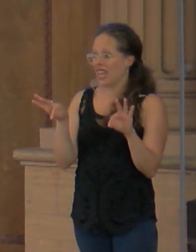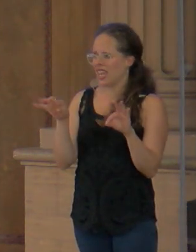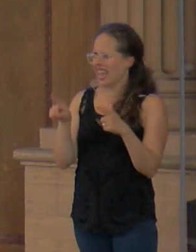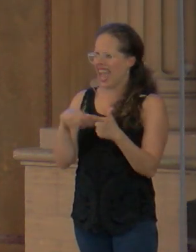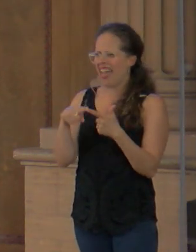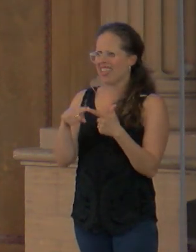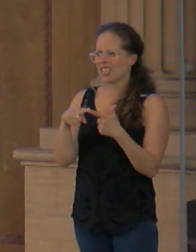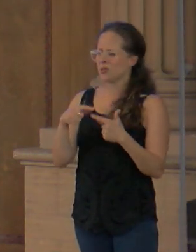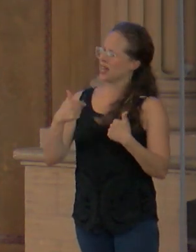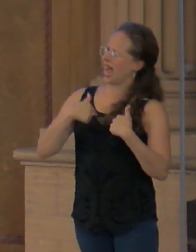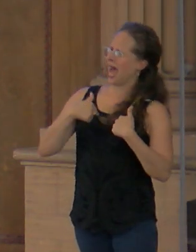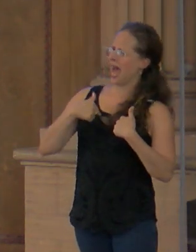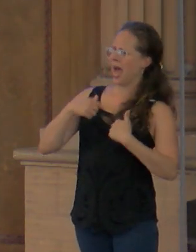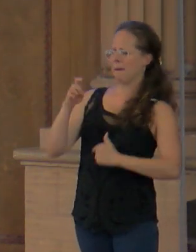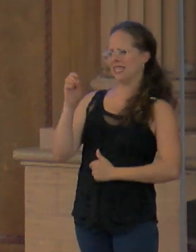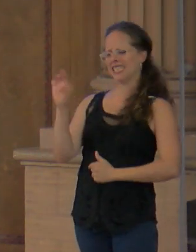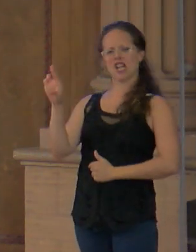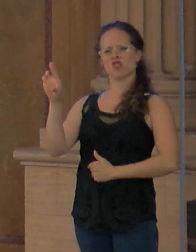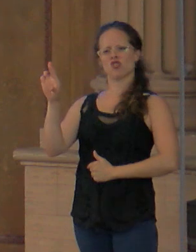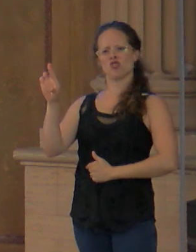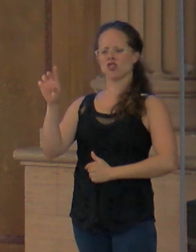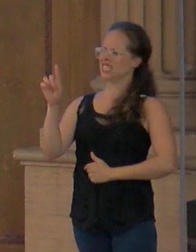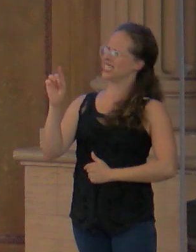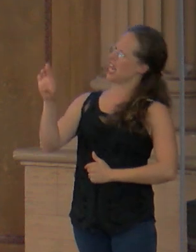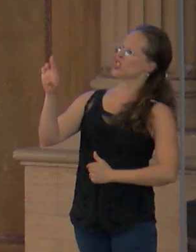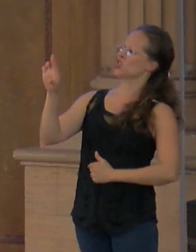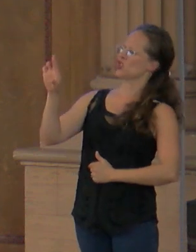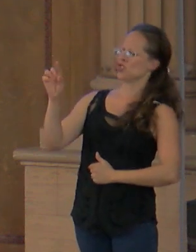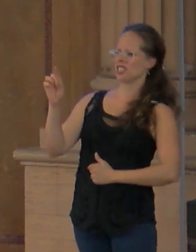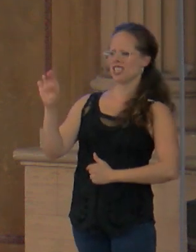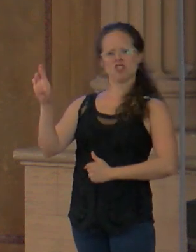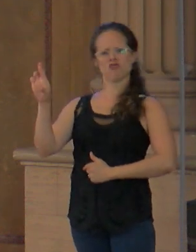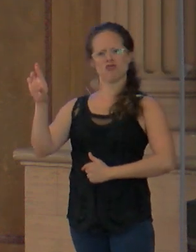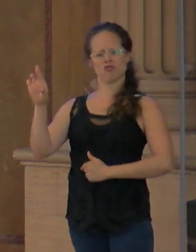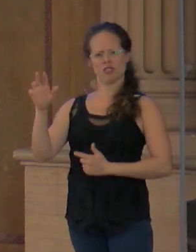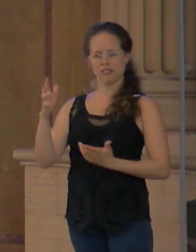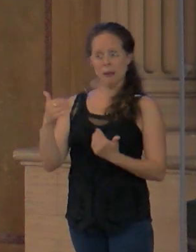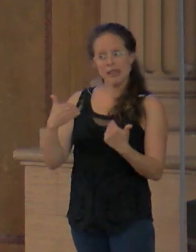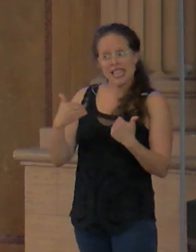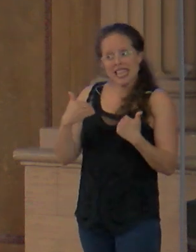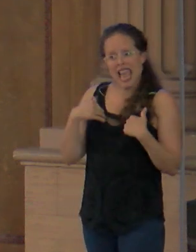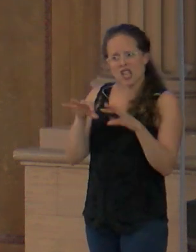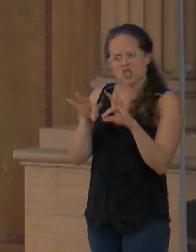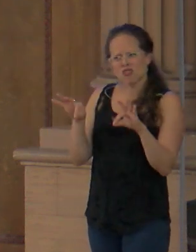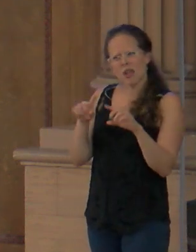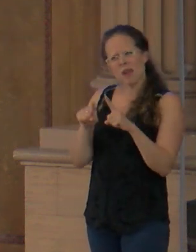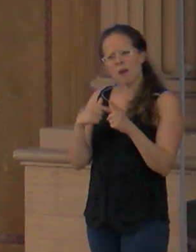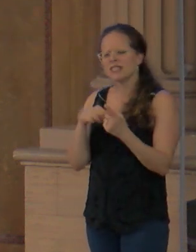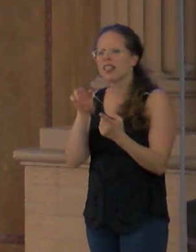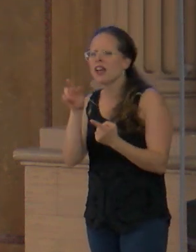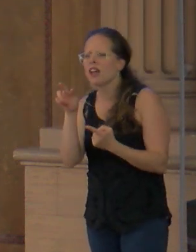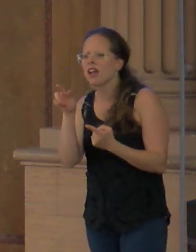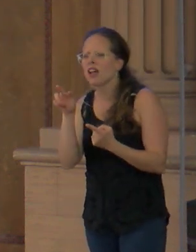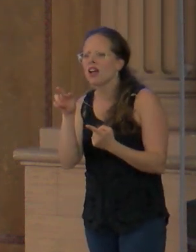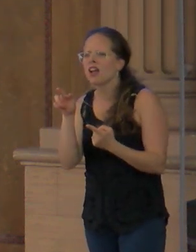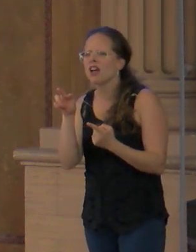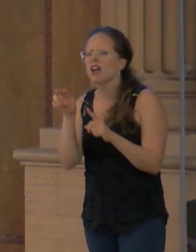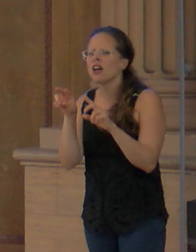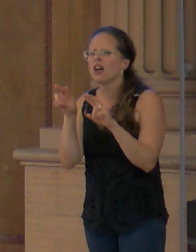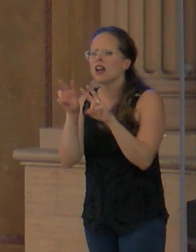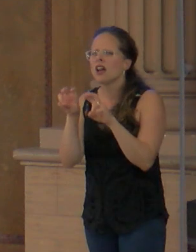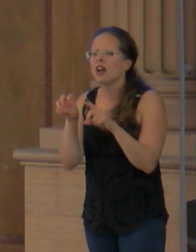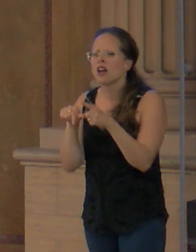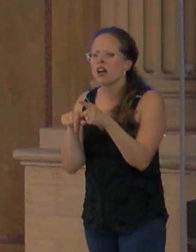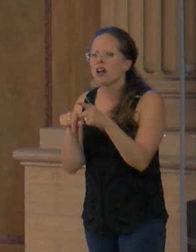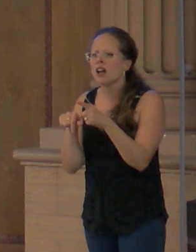a doctor. And sure enough, he had a doctor's degree, but when he described what he did to earn that degree, it was